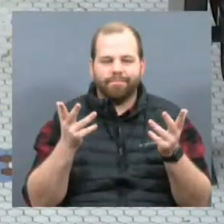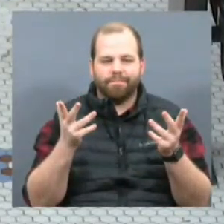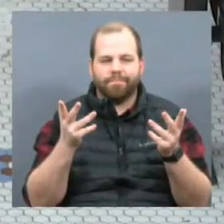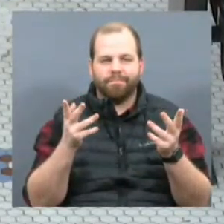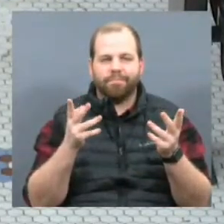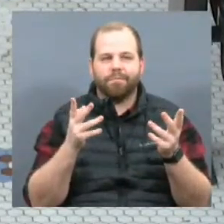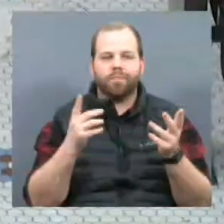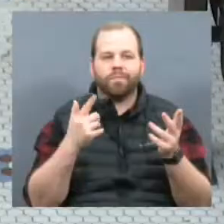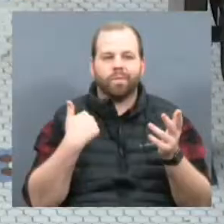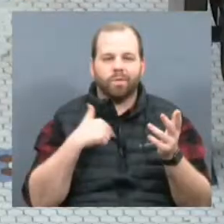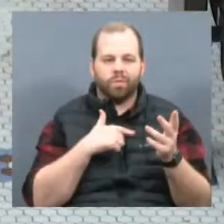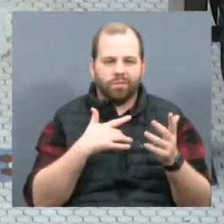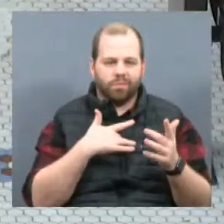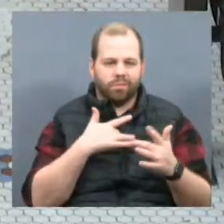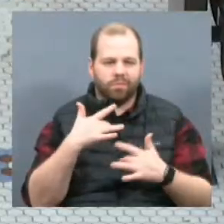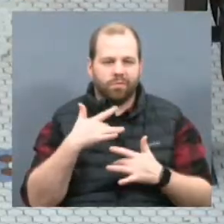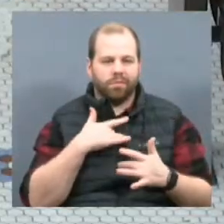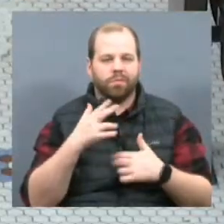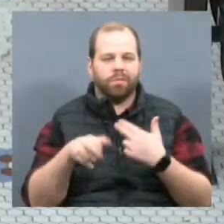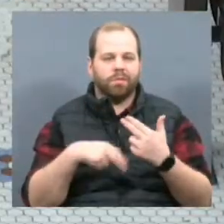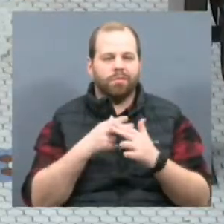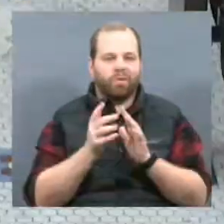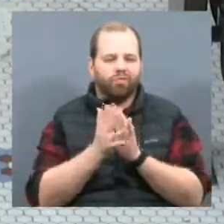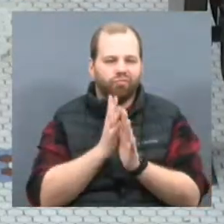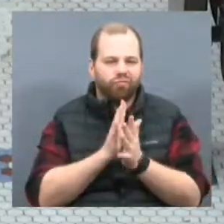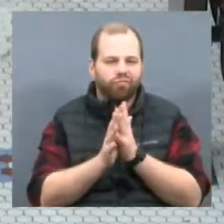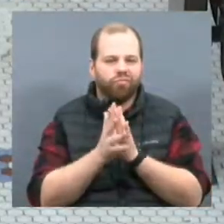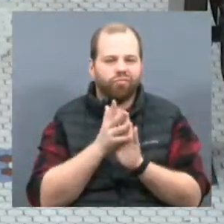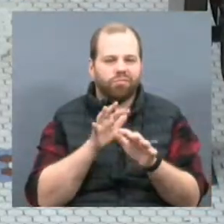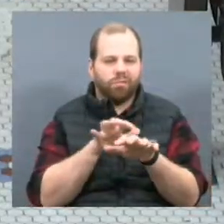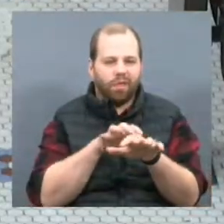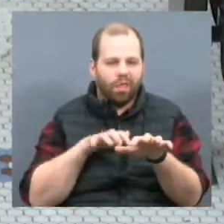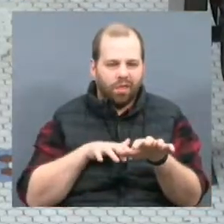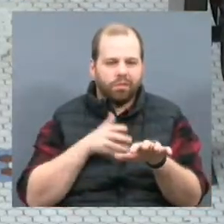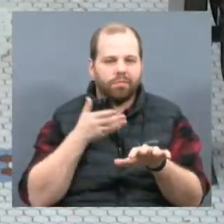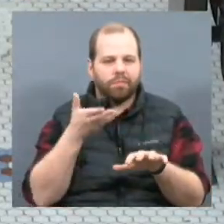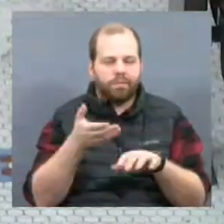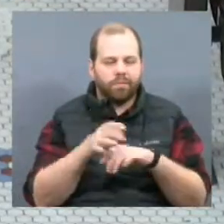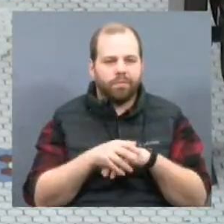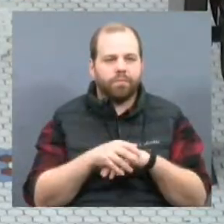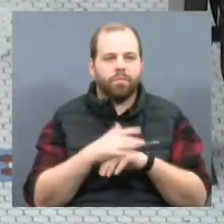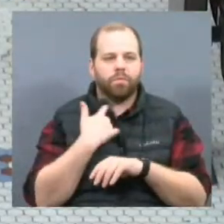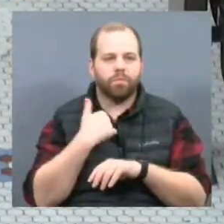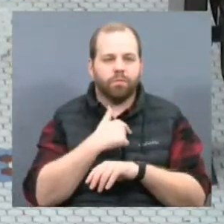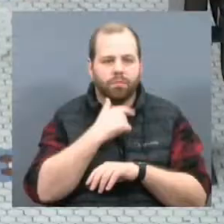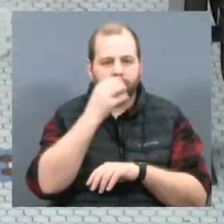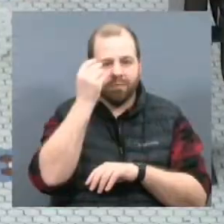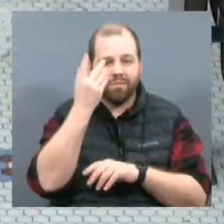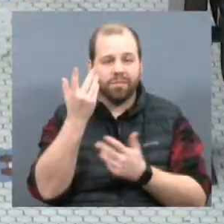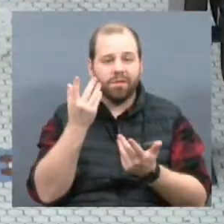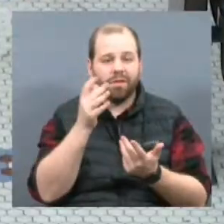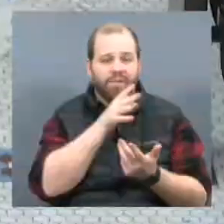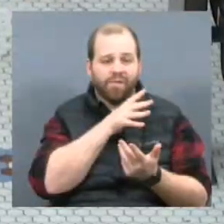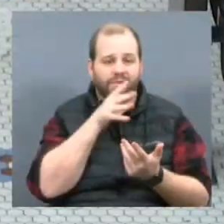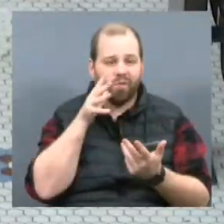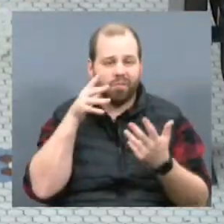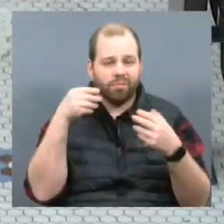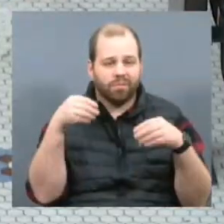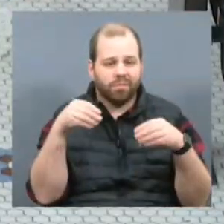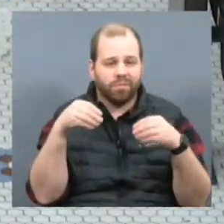it is a concern of congestion out there, especially, we were thinking that, farmer's market, that's probably going to